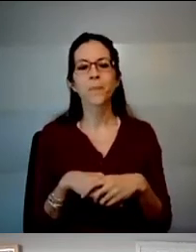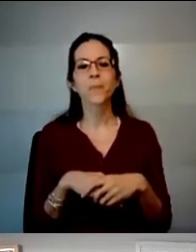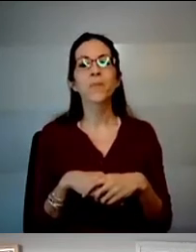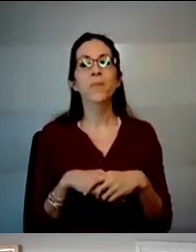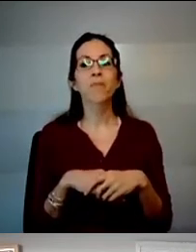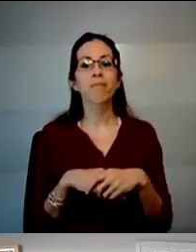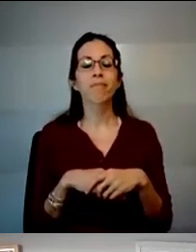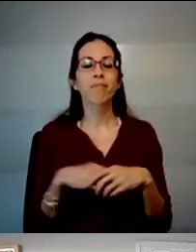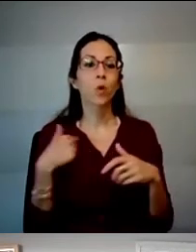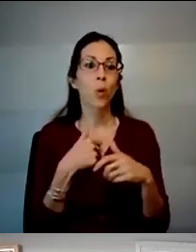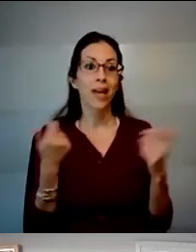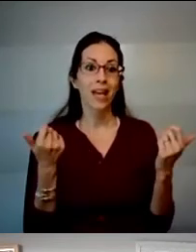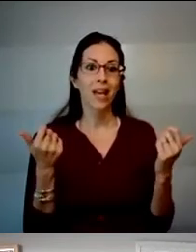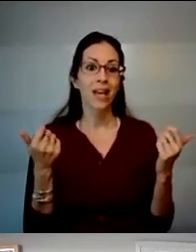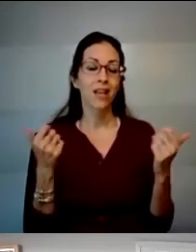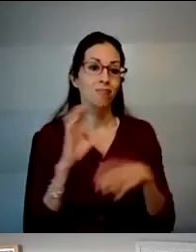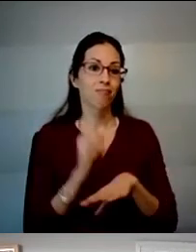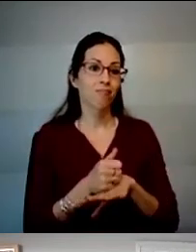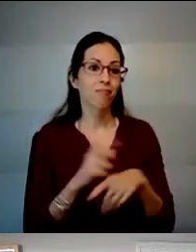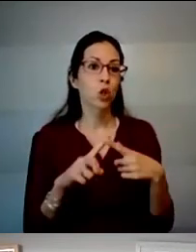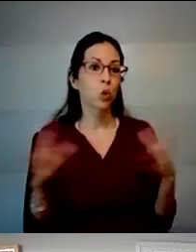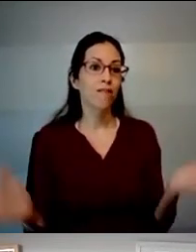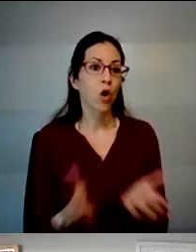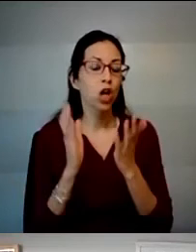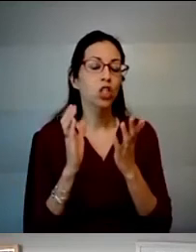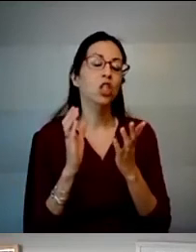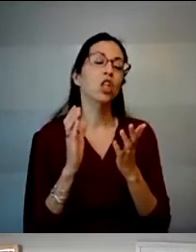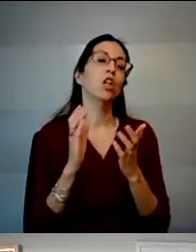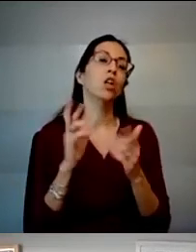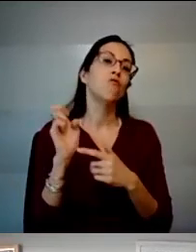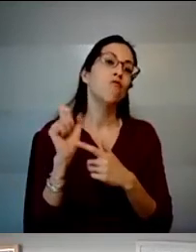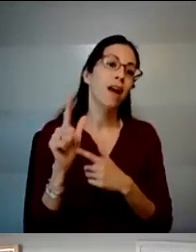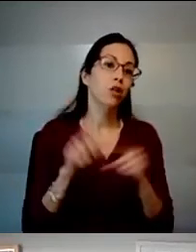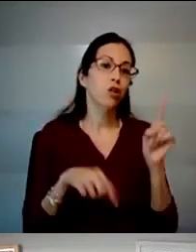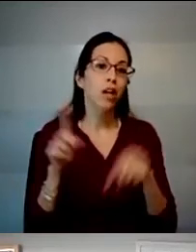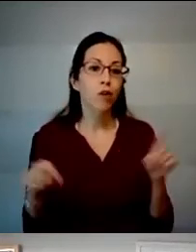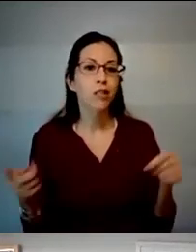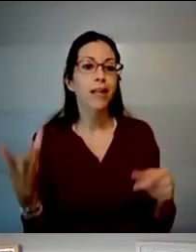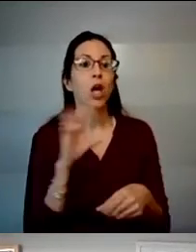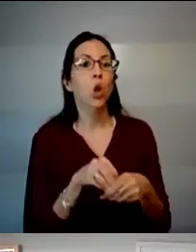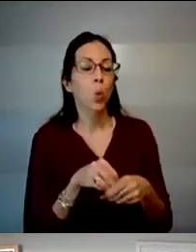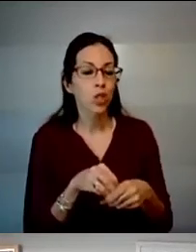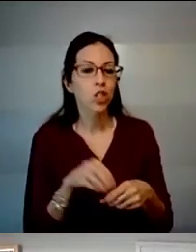together to foster ethnic, cultural, and racial diversity and inclusion within those organizations. But